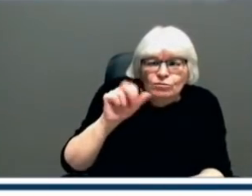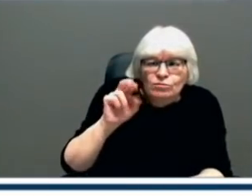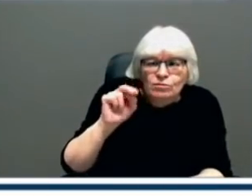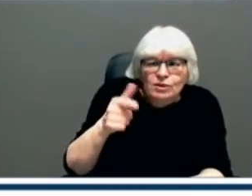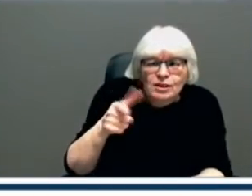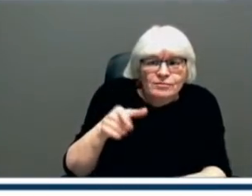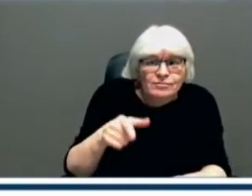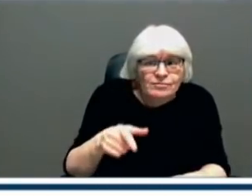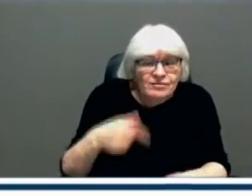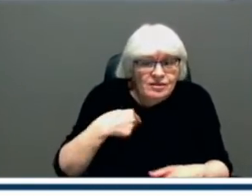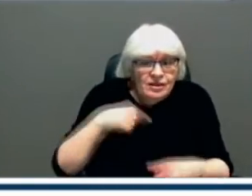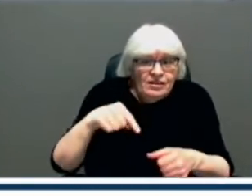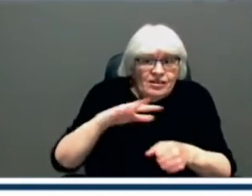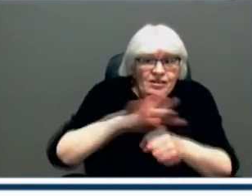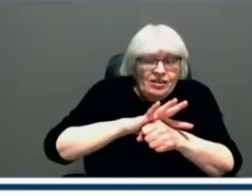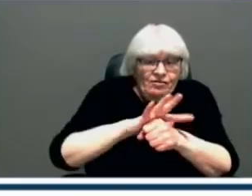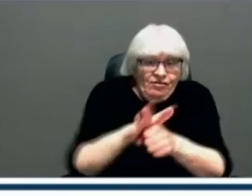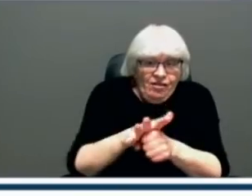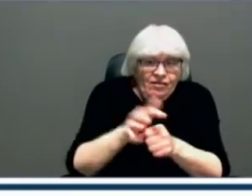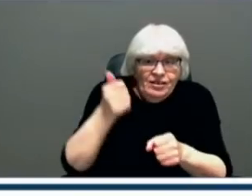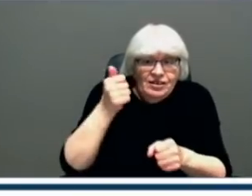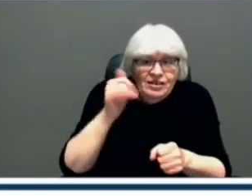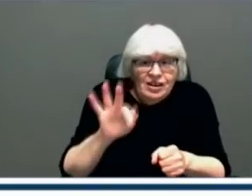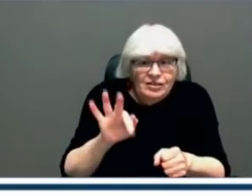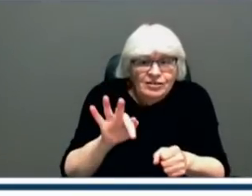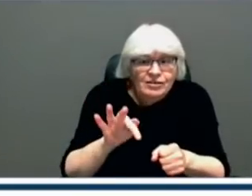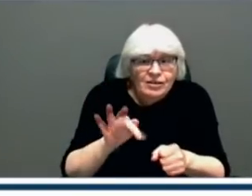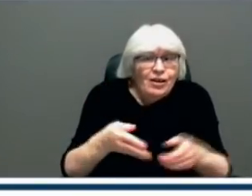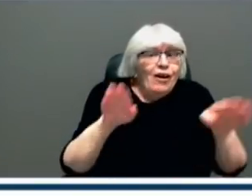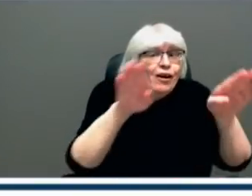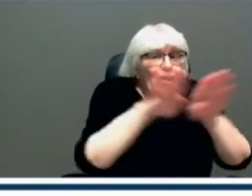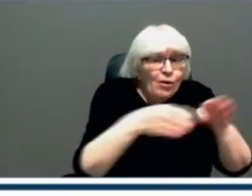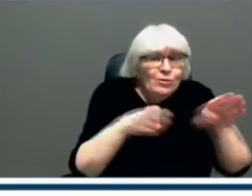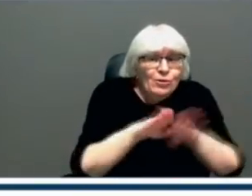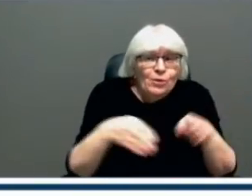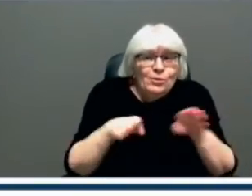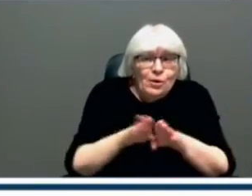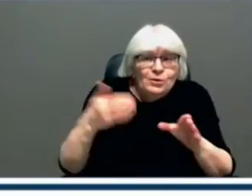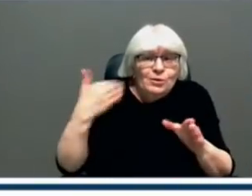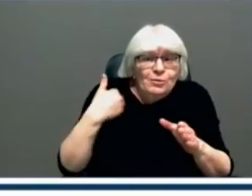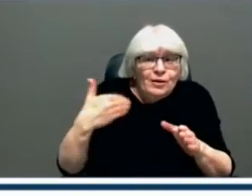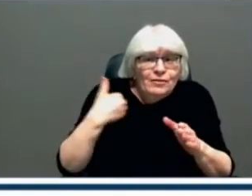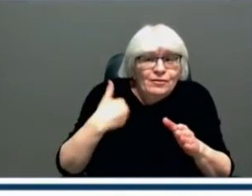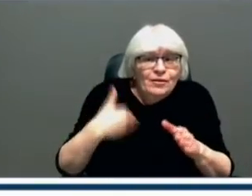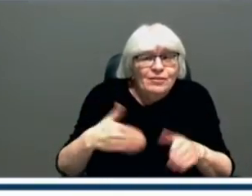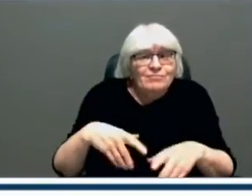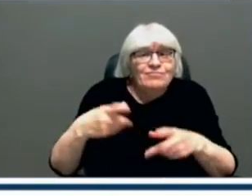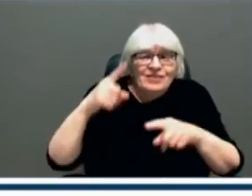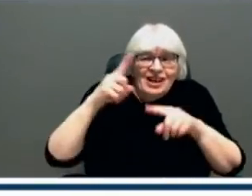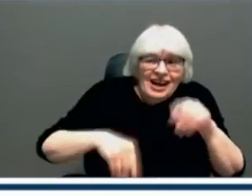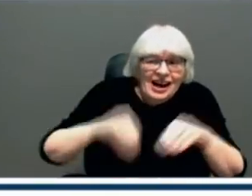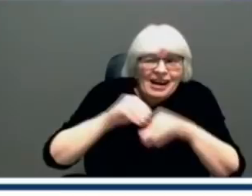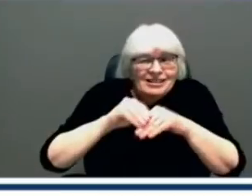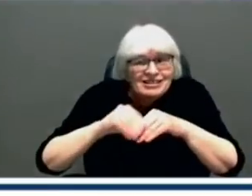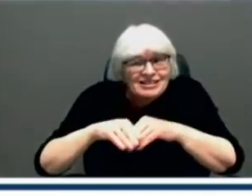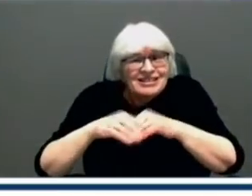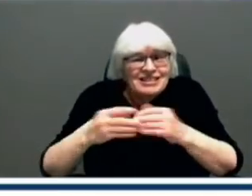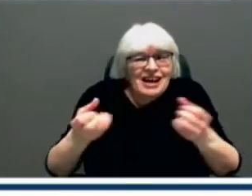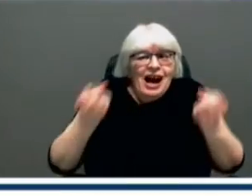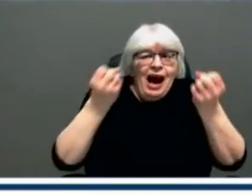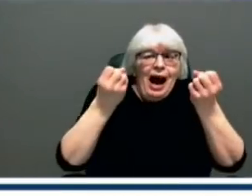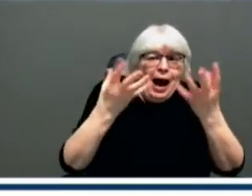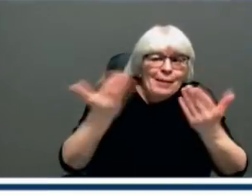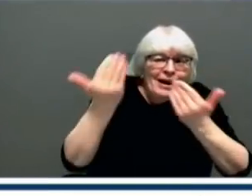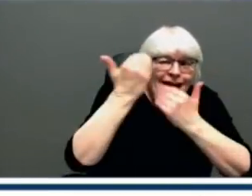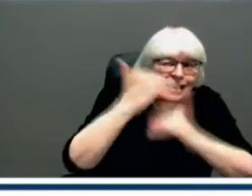COVID-19 restrictions, and those are obvious when it comes to things like gathering limits and social isolation. But when it comes